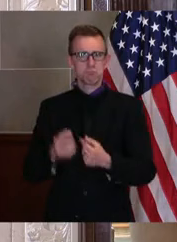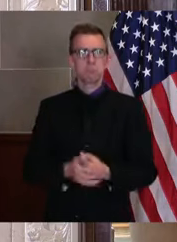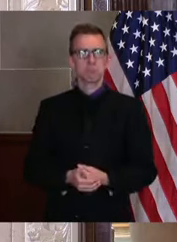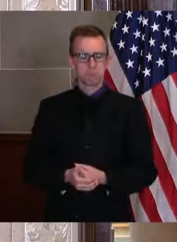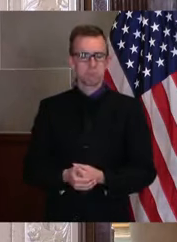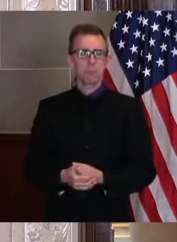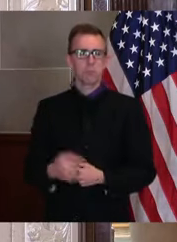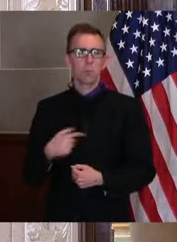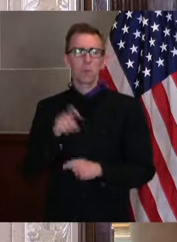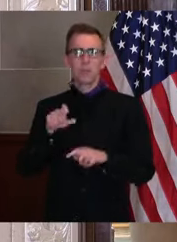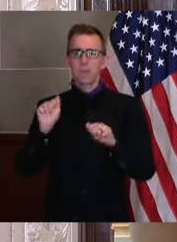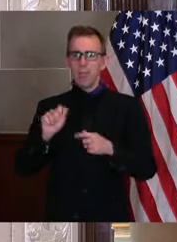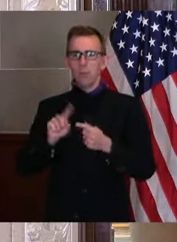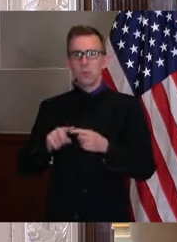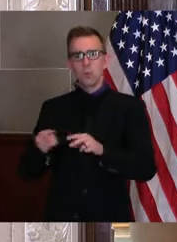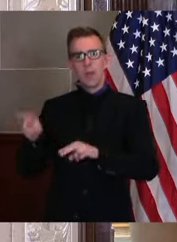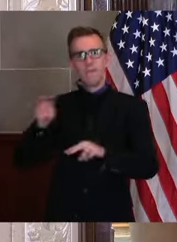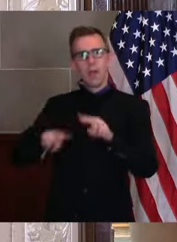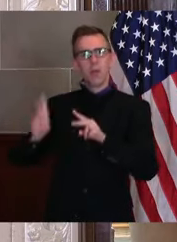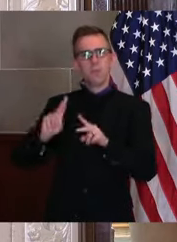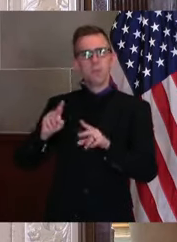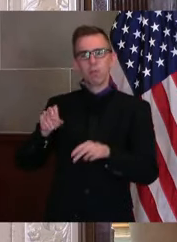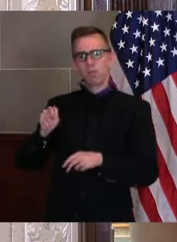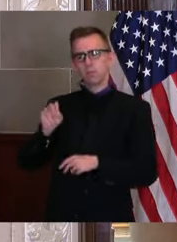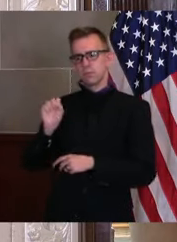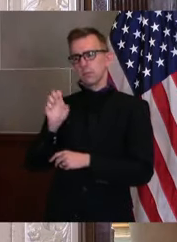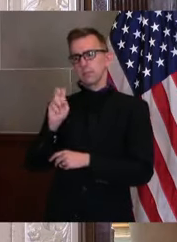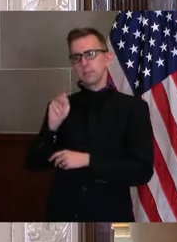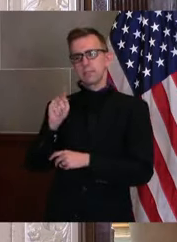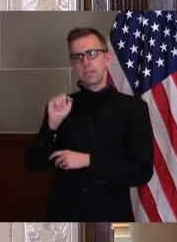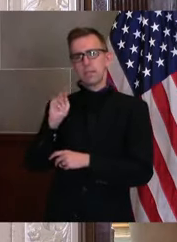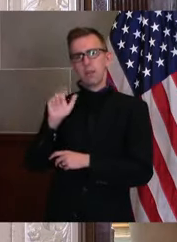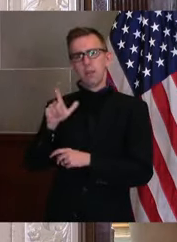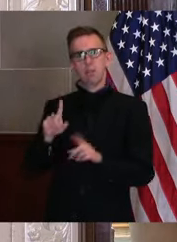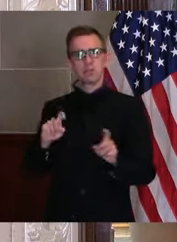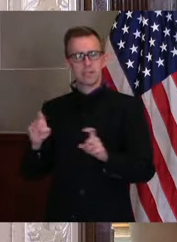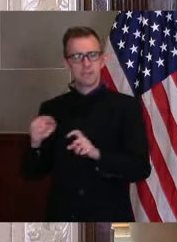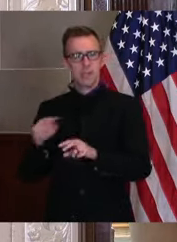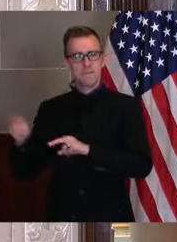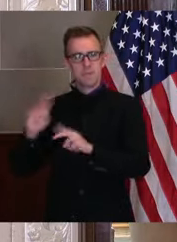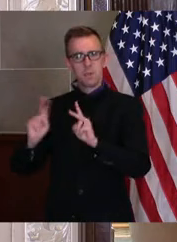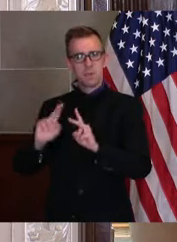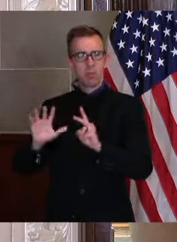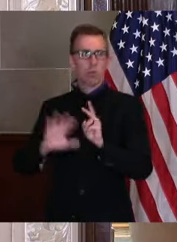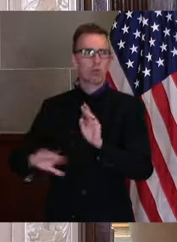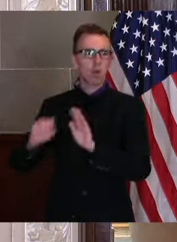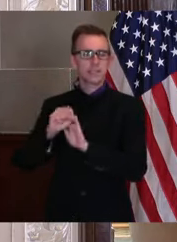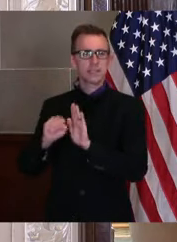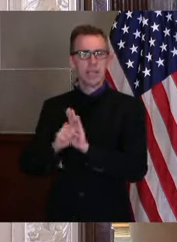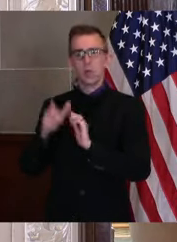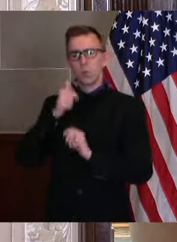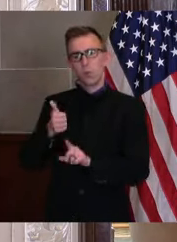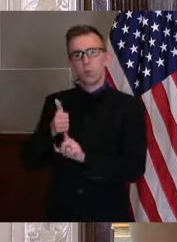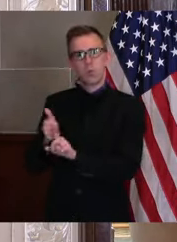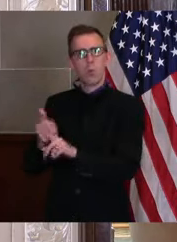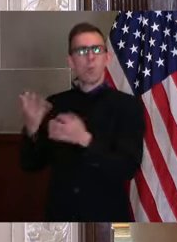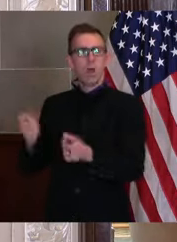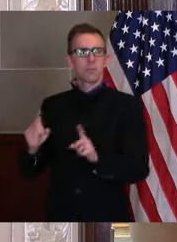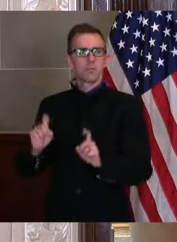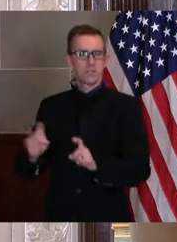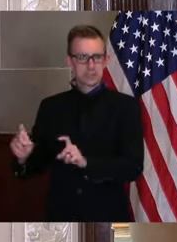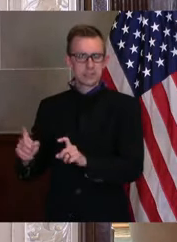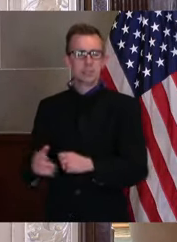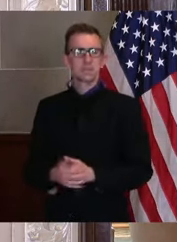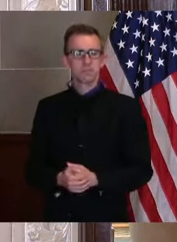be able to really start evaluating people out there on the Sentinel testing, where you just go out there and evaluate people from across the state that want to be tested, that want to do